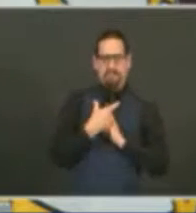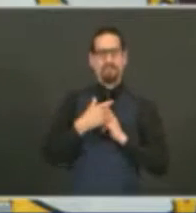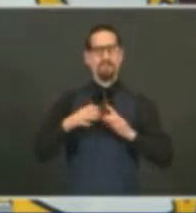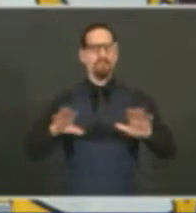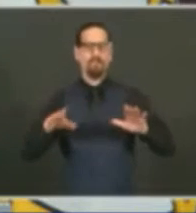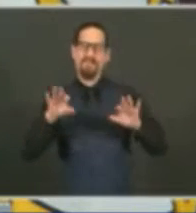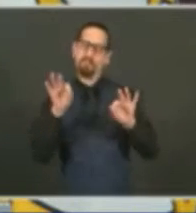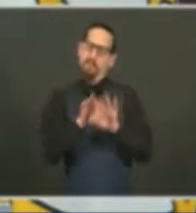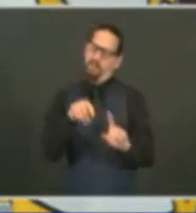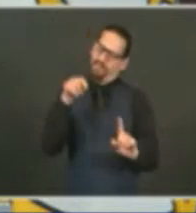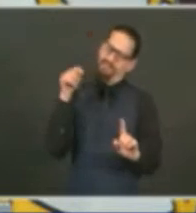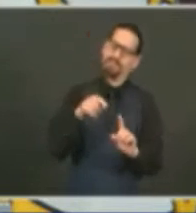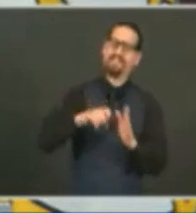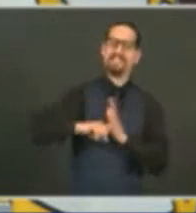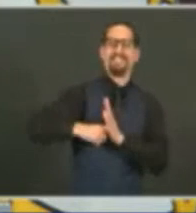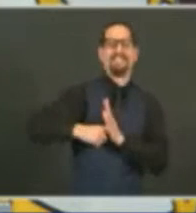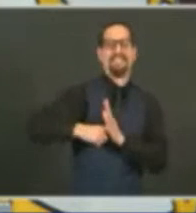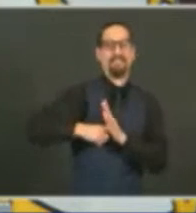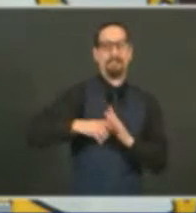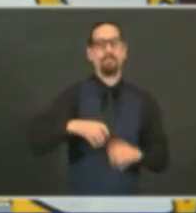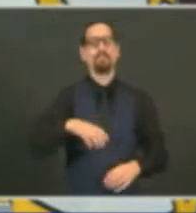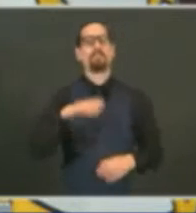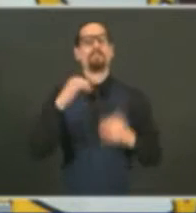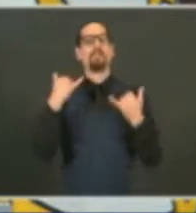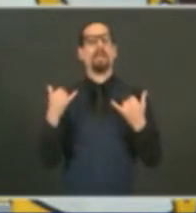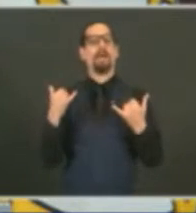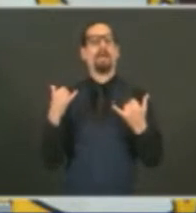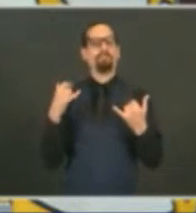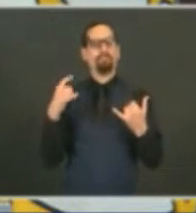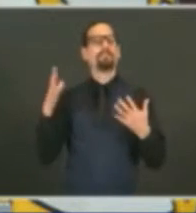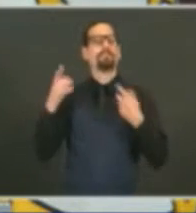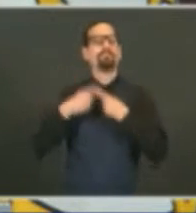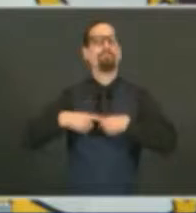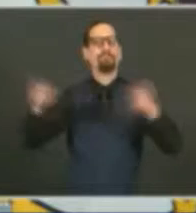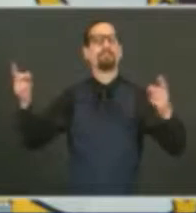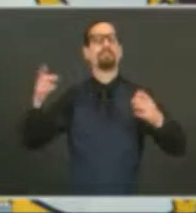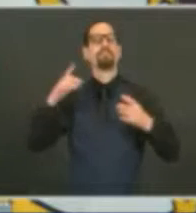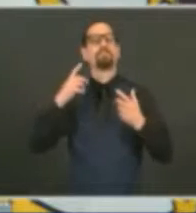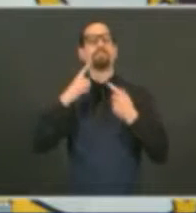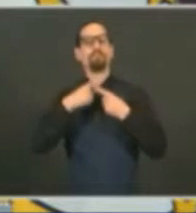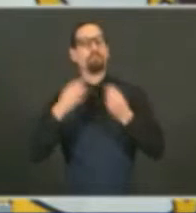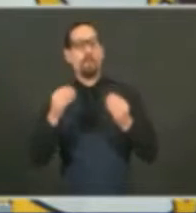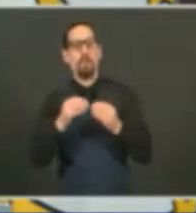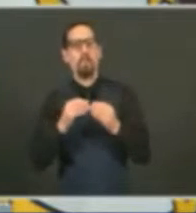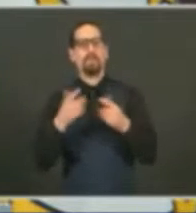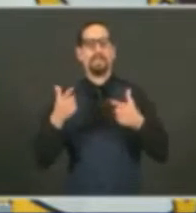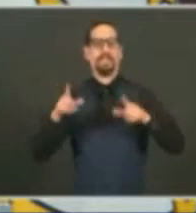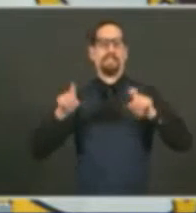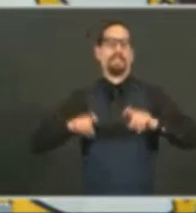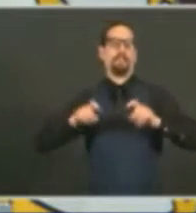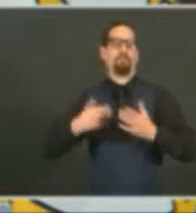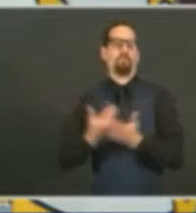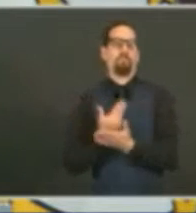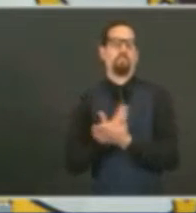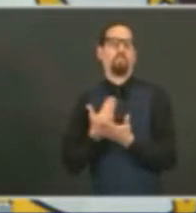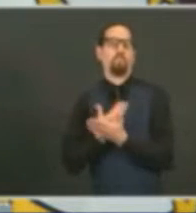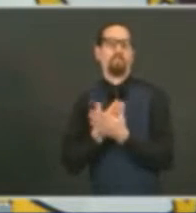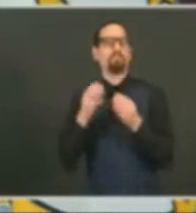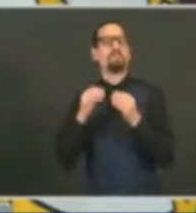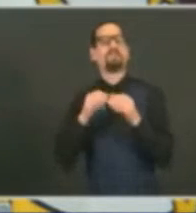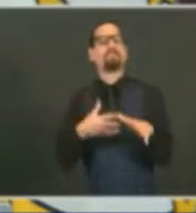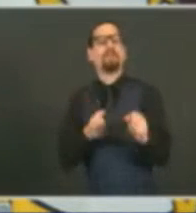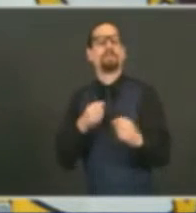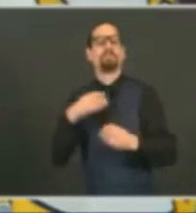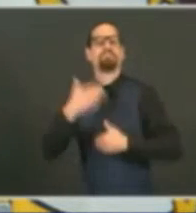Last week, I announced a series of changes that we're making to make testing quicker and more accessible. And I